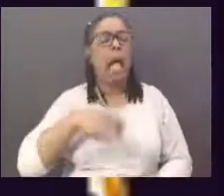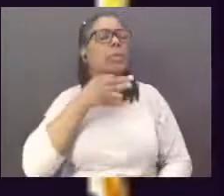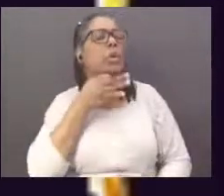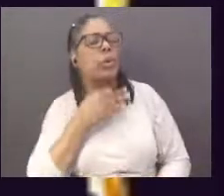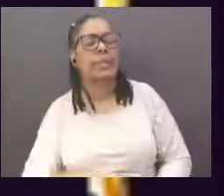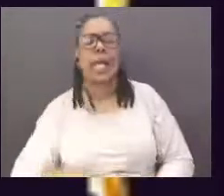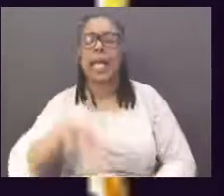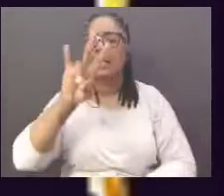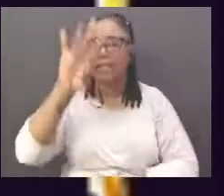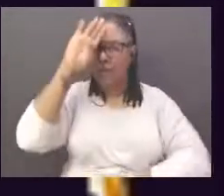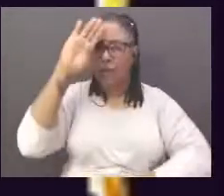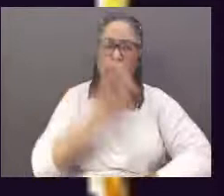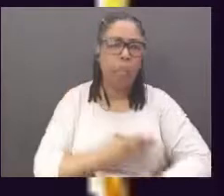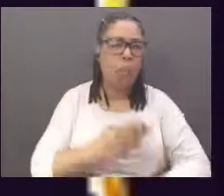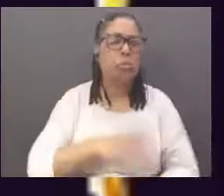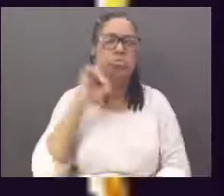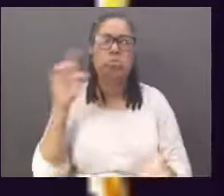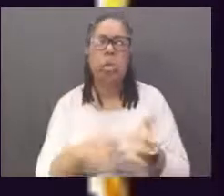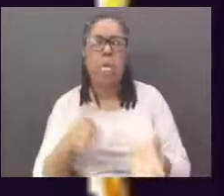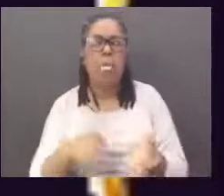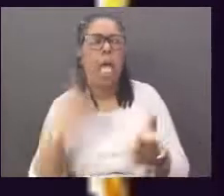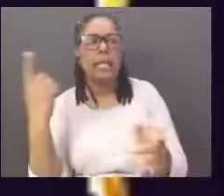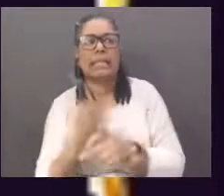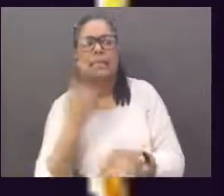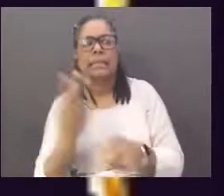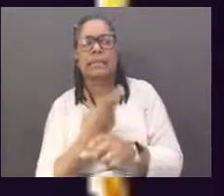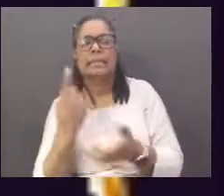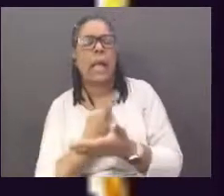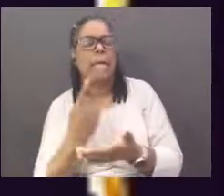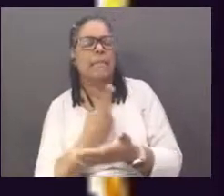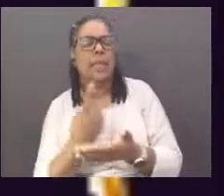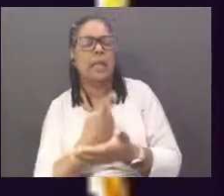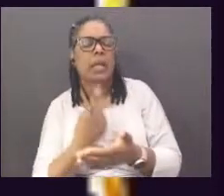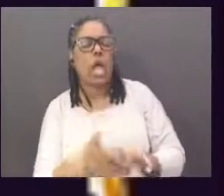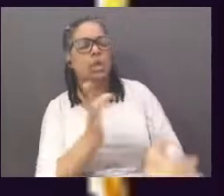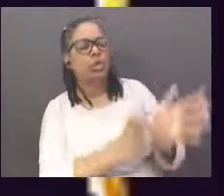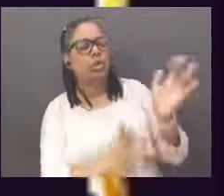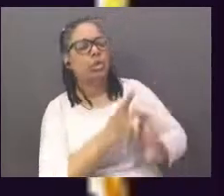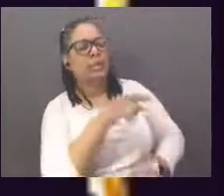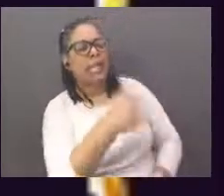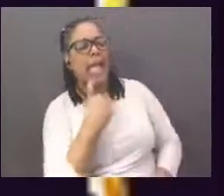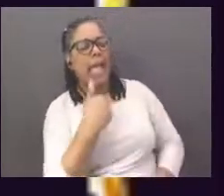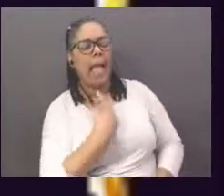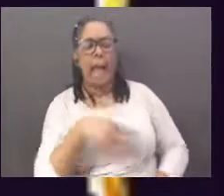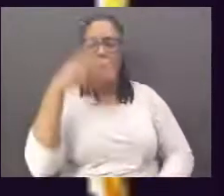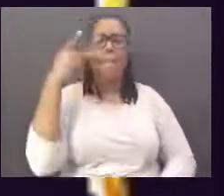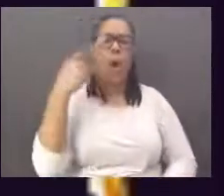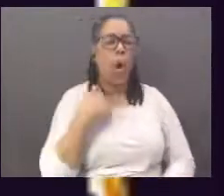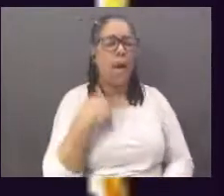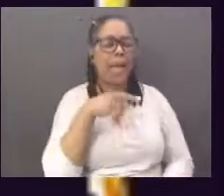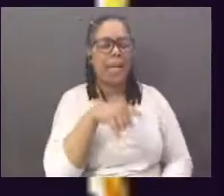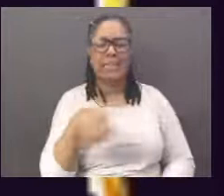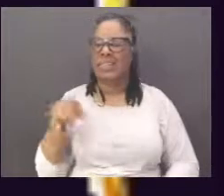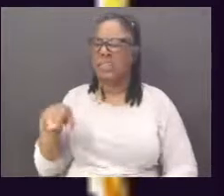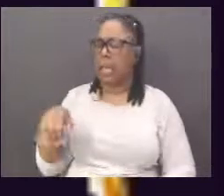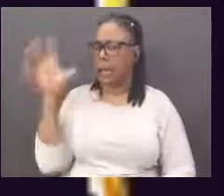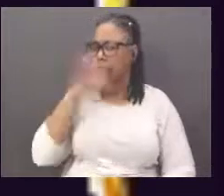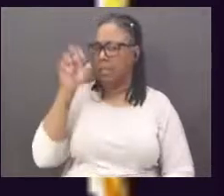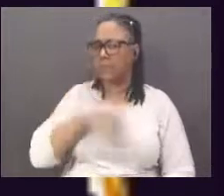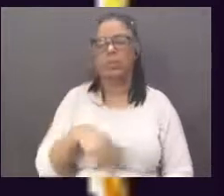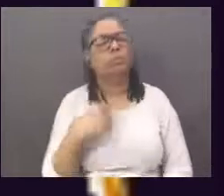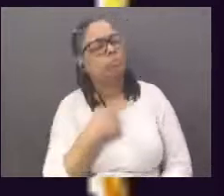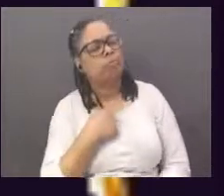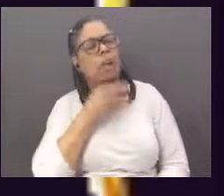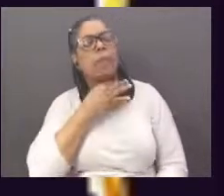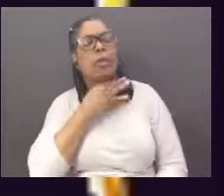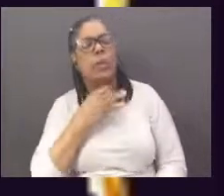there was something in the lives of Jesus and Paul that they were missing. I can only sit here and hope that they realized that they